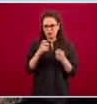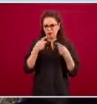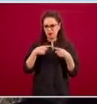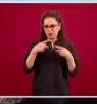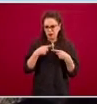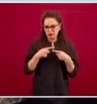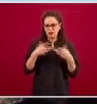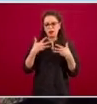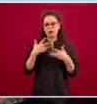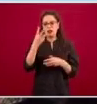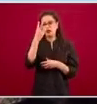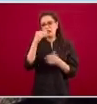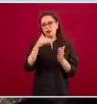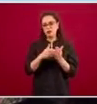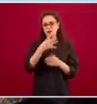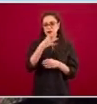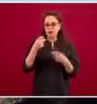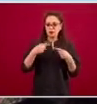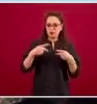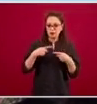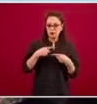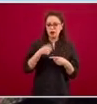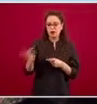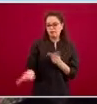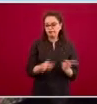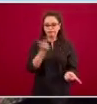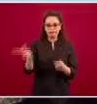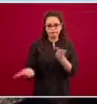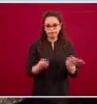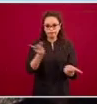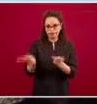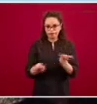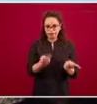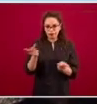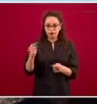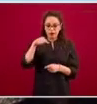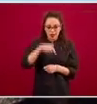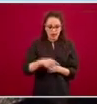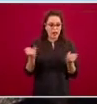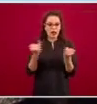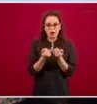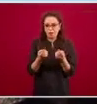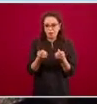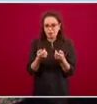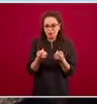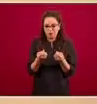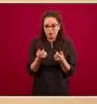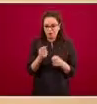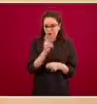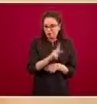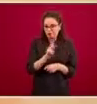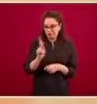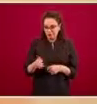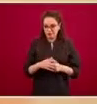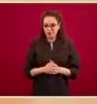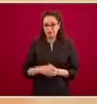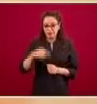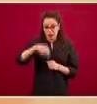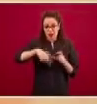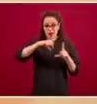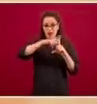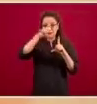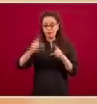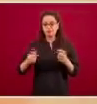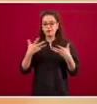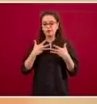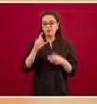Remember what I said about polls? We have a universe of over 100 million people, and we only have 3,000 people who were